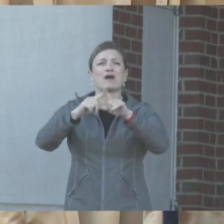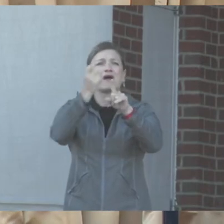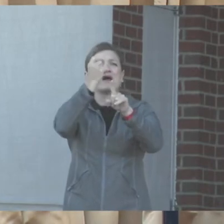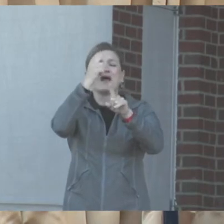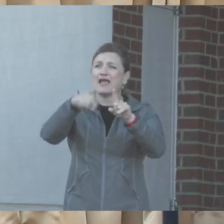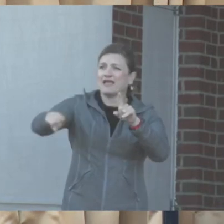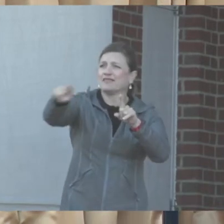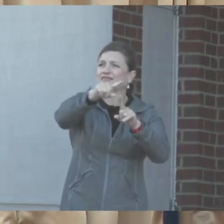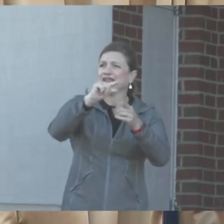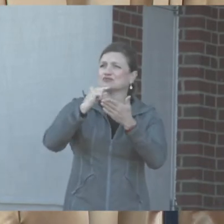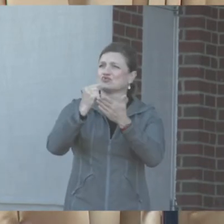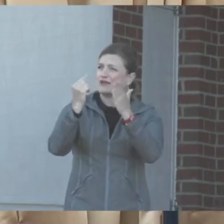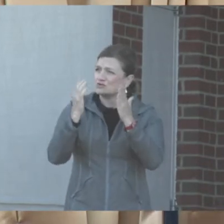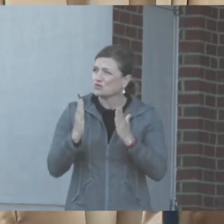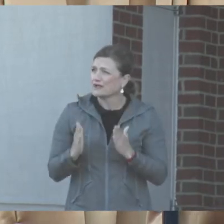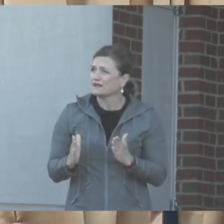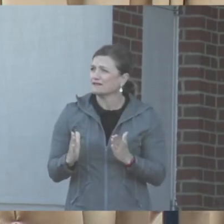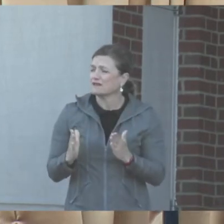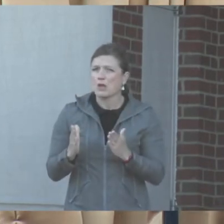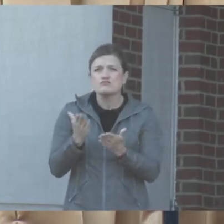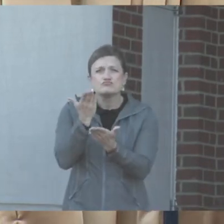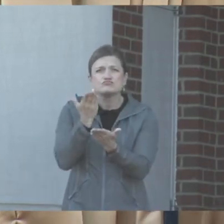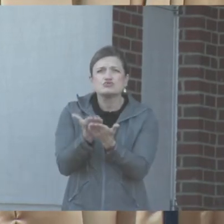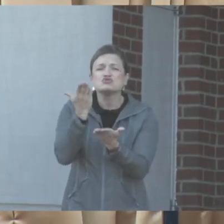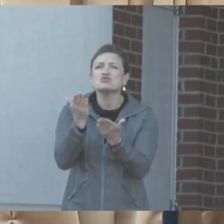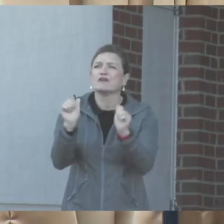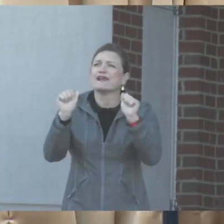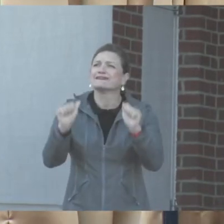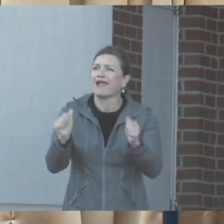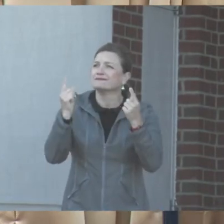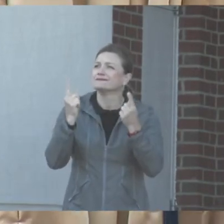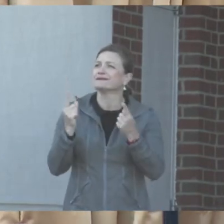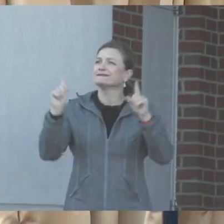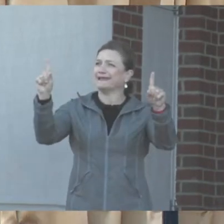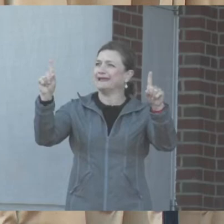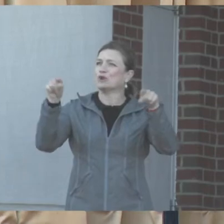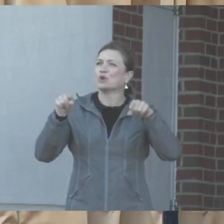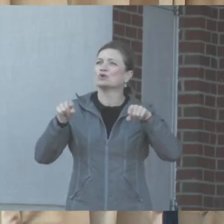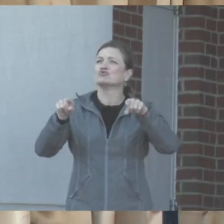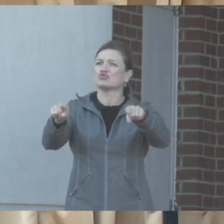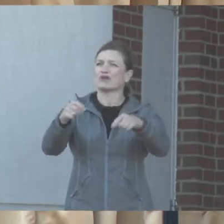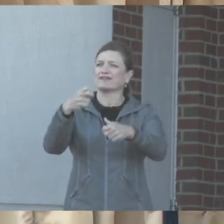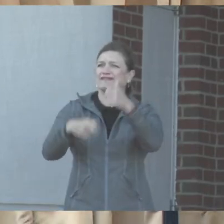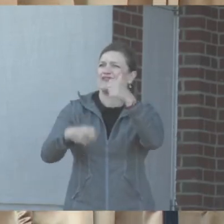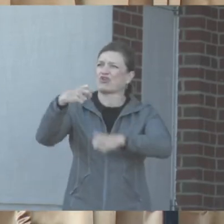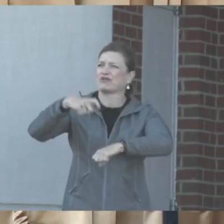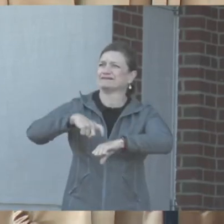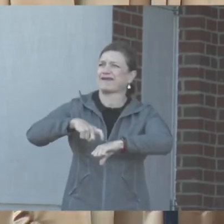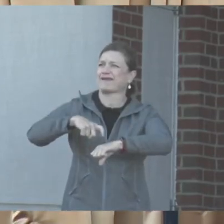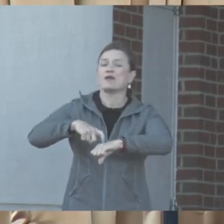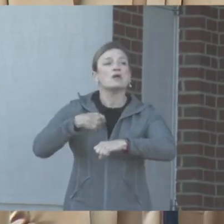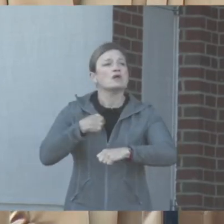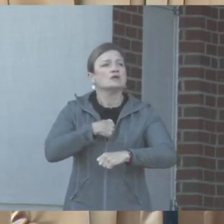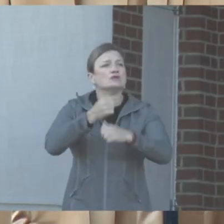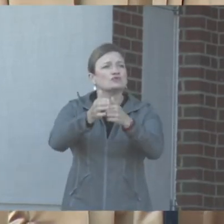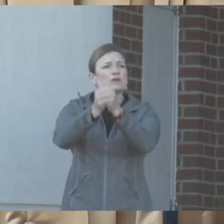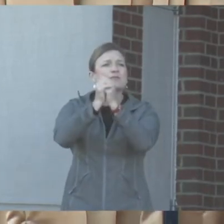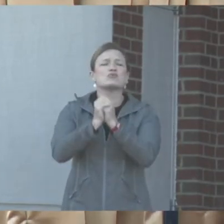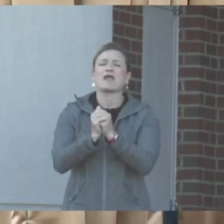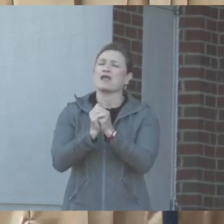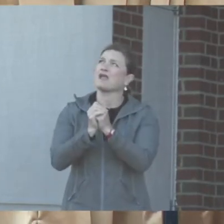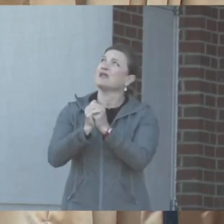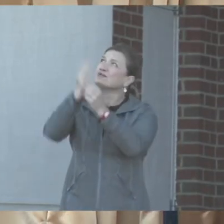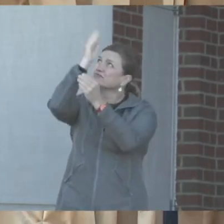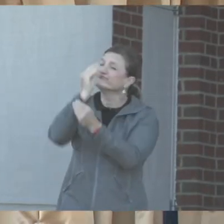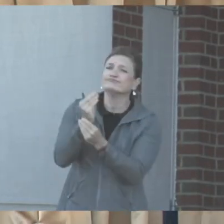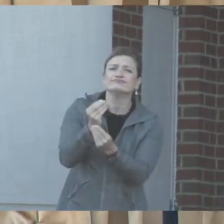are more than conquerors, as proven by their accomplishments at Central Piedmont. We pray that you would continue to fill graduates with